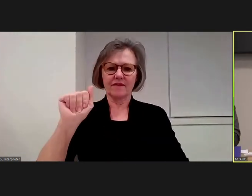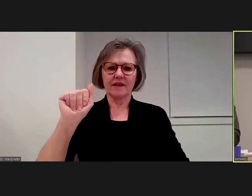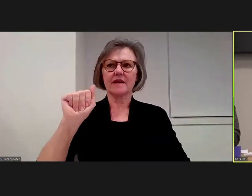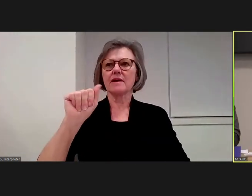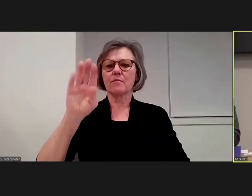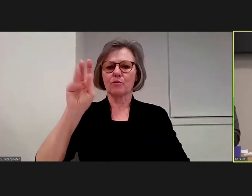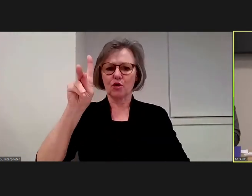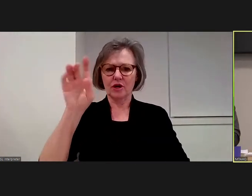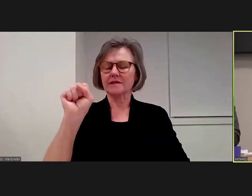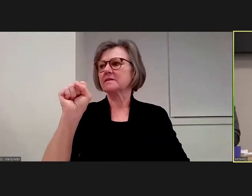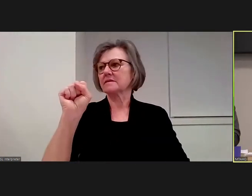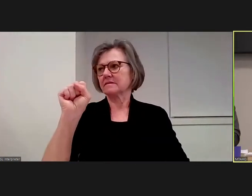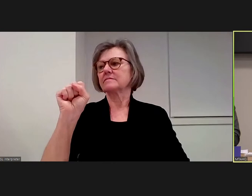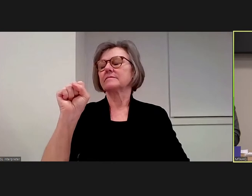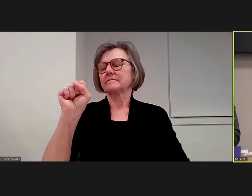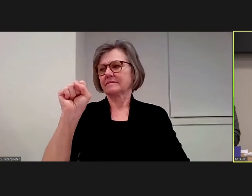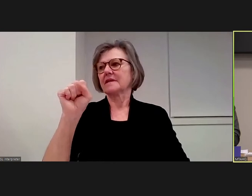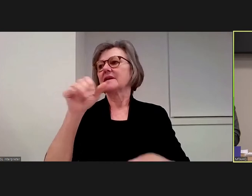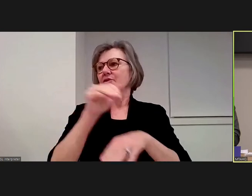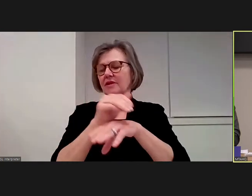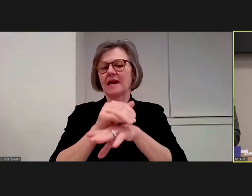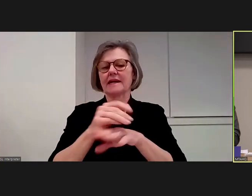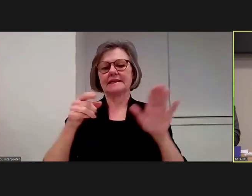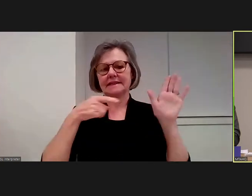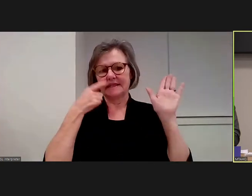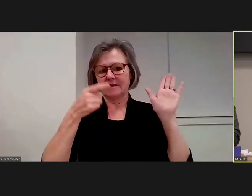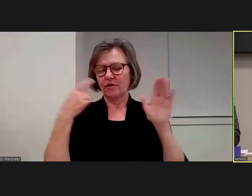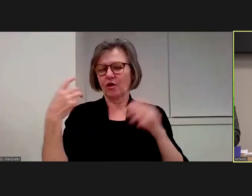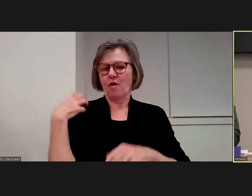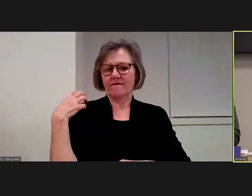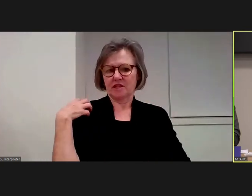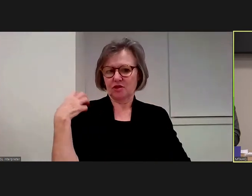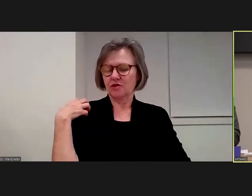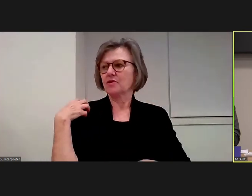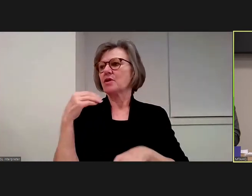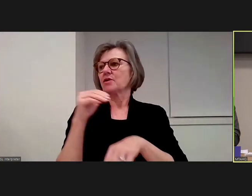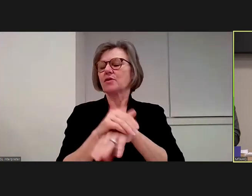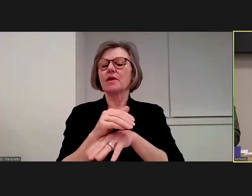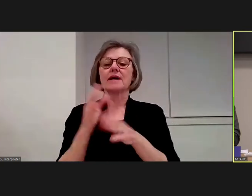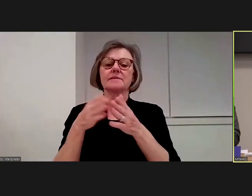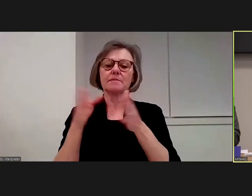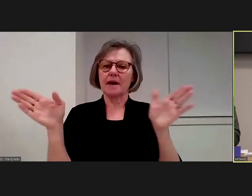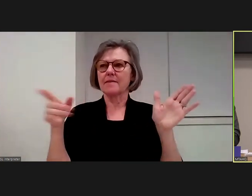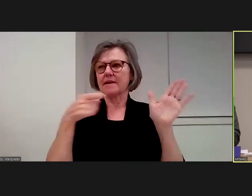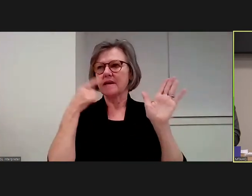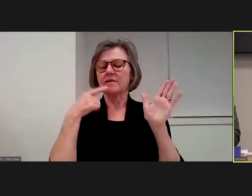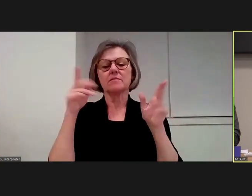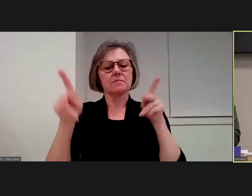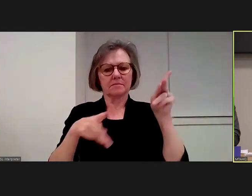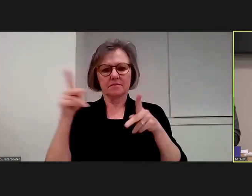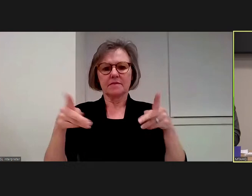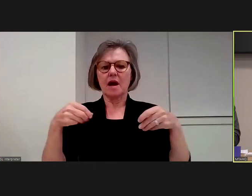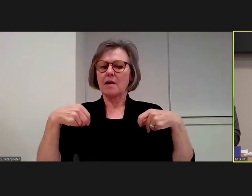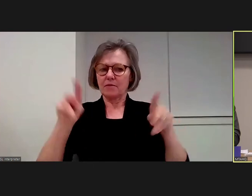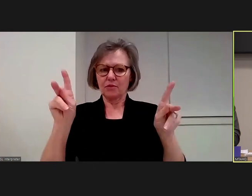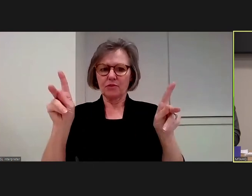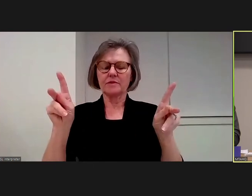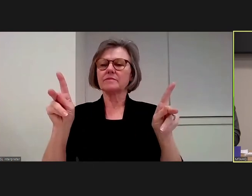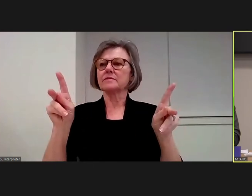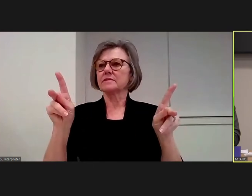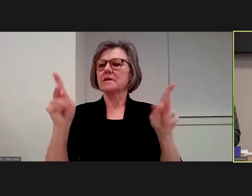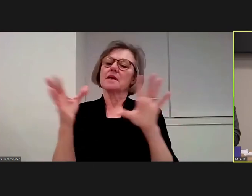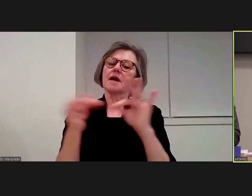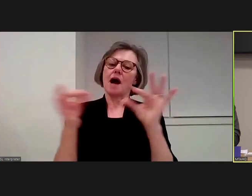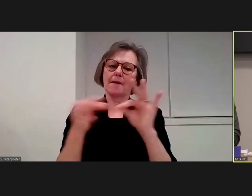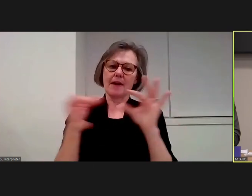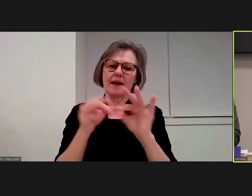Brooks, and I will be tonight's hearing officer. Tonight's public hearing provides the public with an opportunity to comment